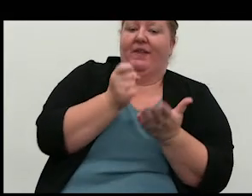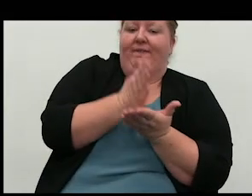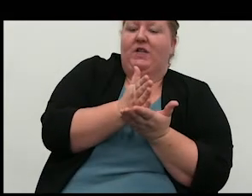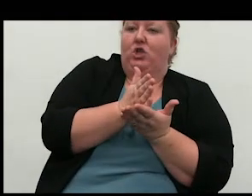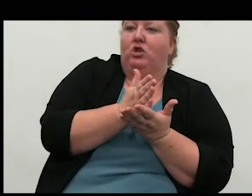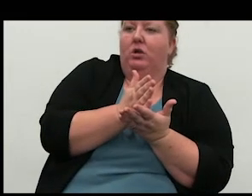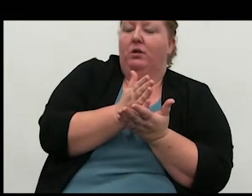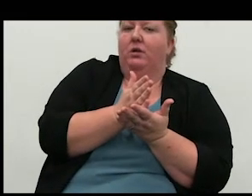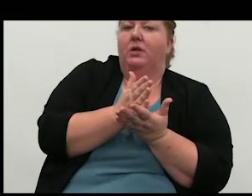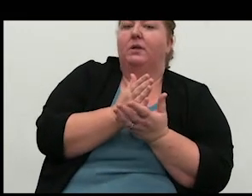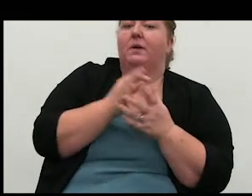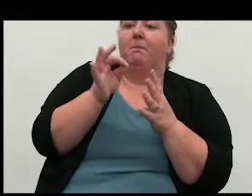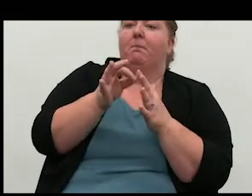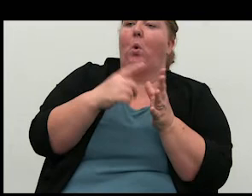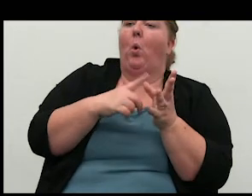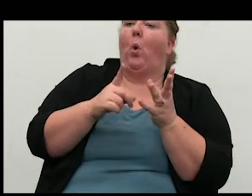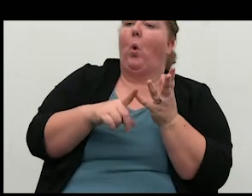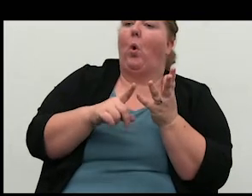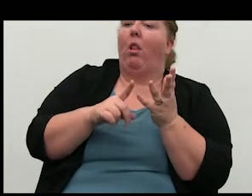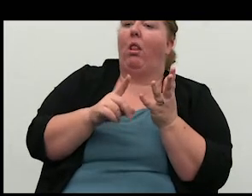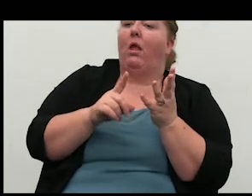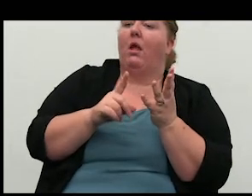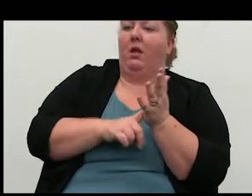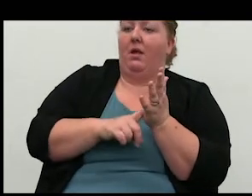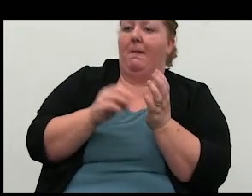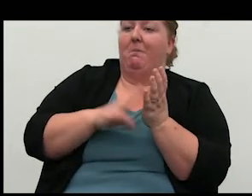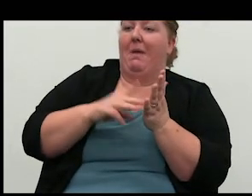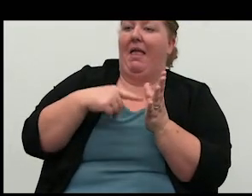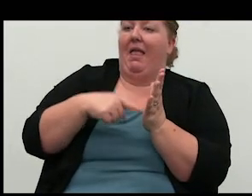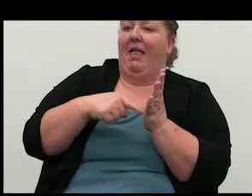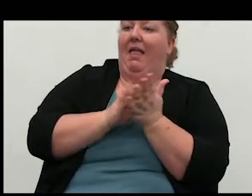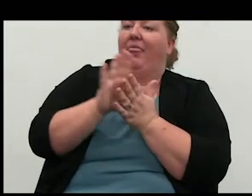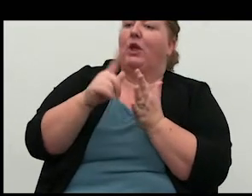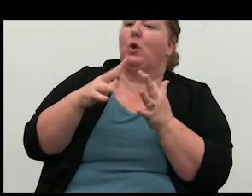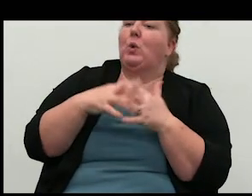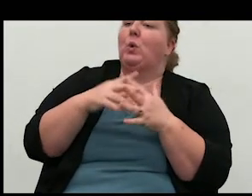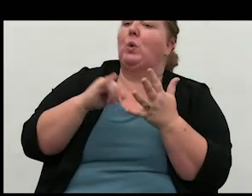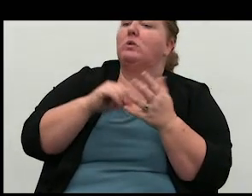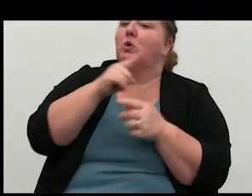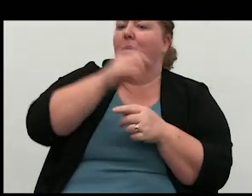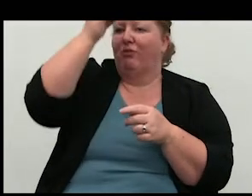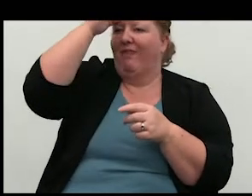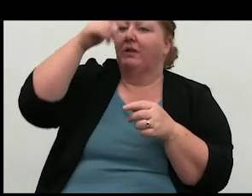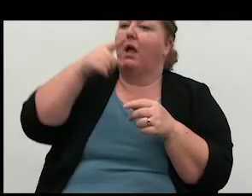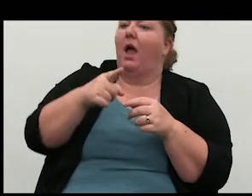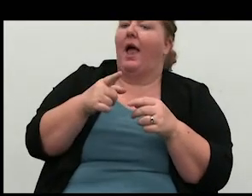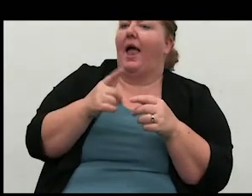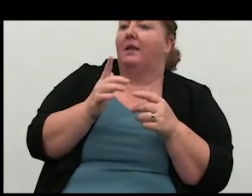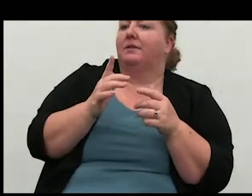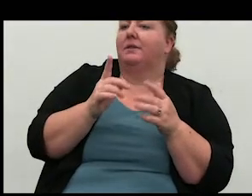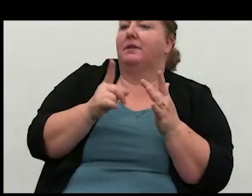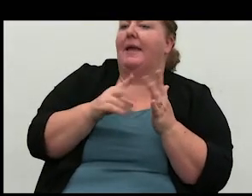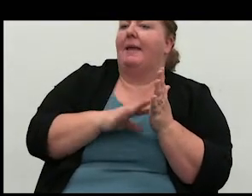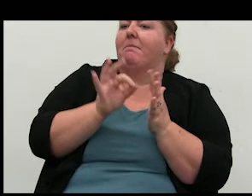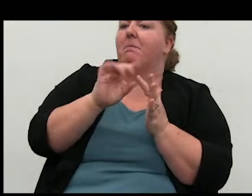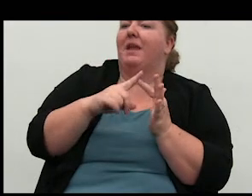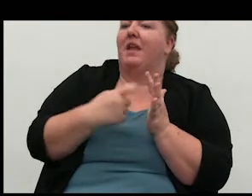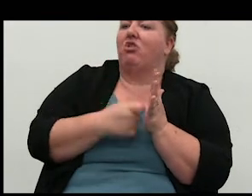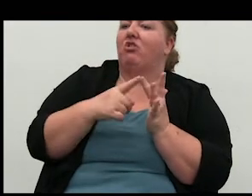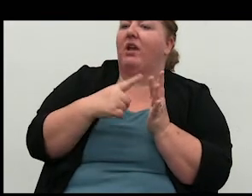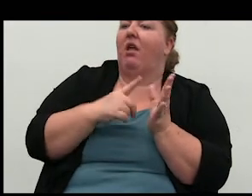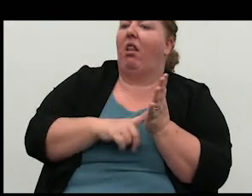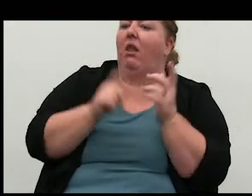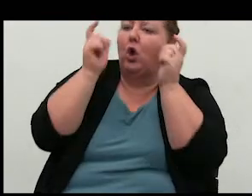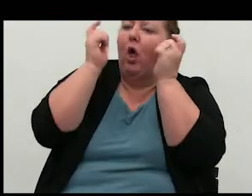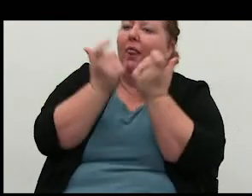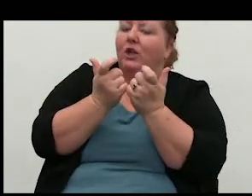called Professor Paul Matthews, who I spoke to in London at Imperial College. By the way, this, some of you may have spotted this already, because I know some of